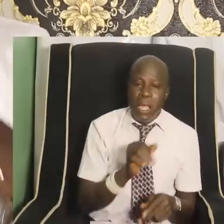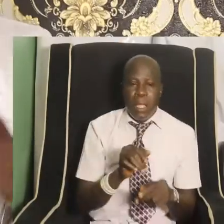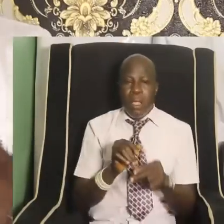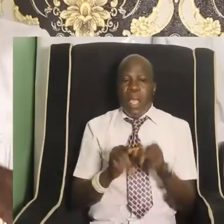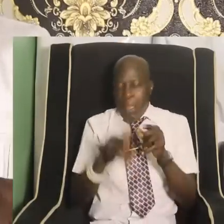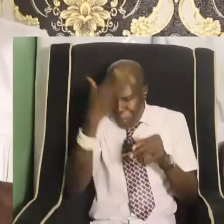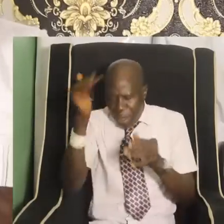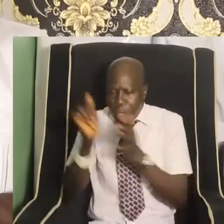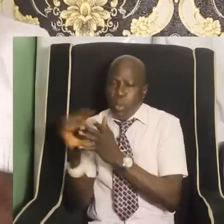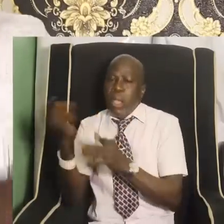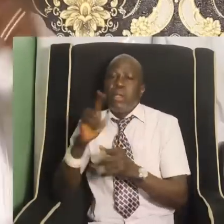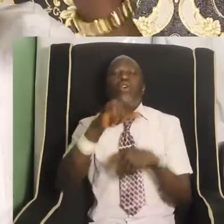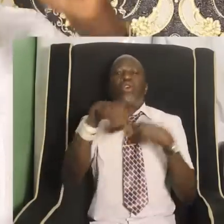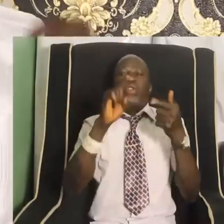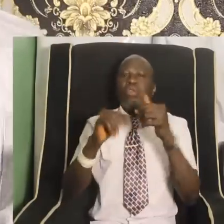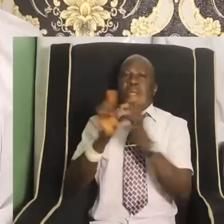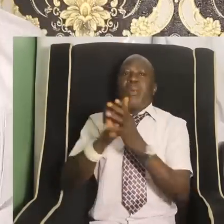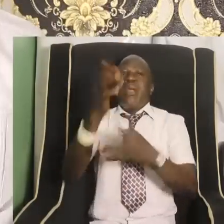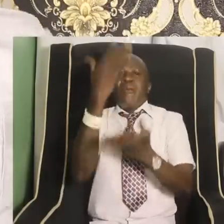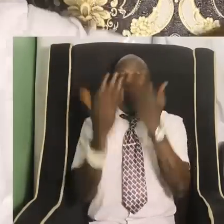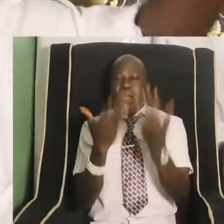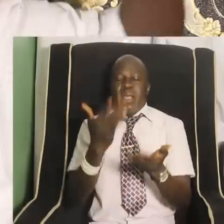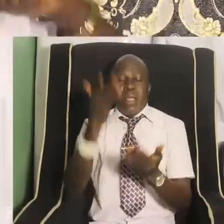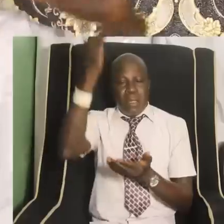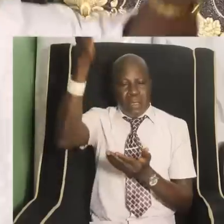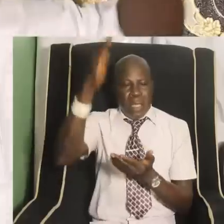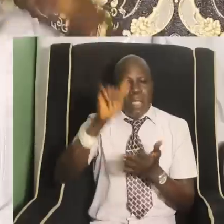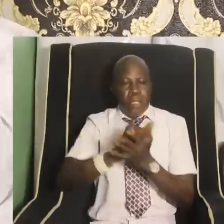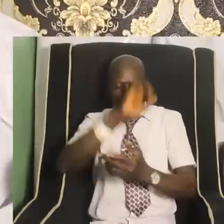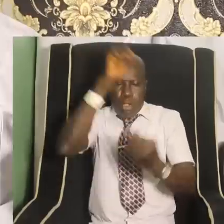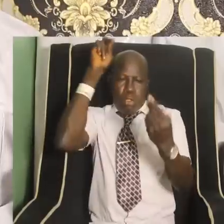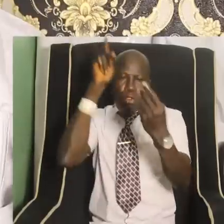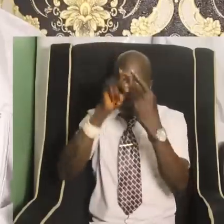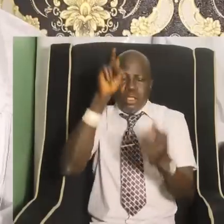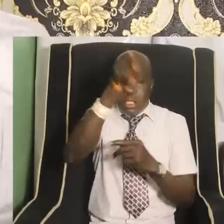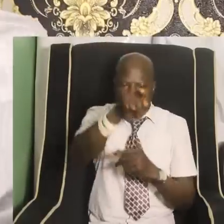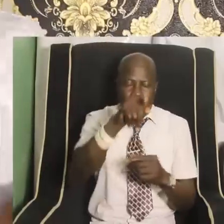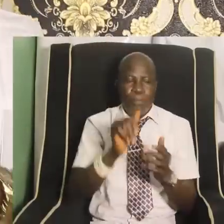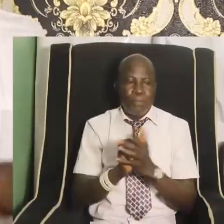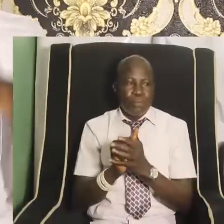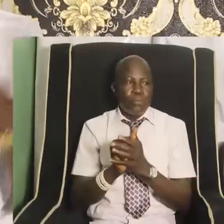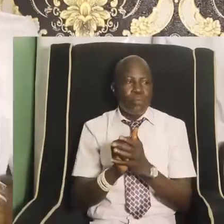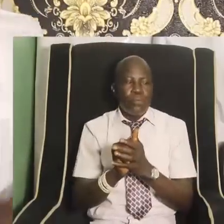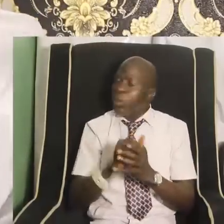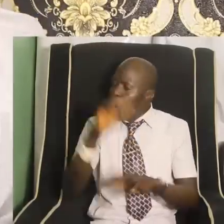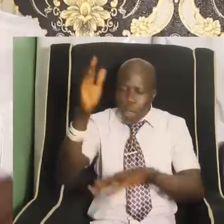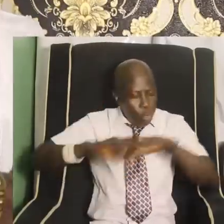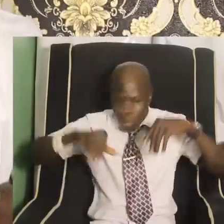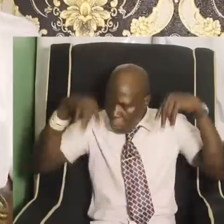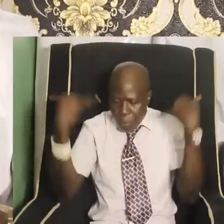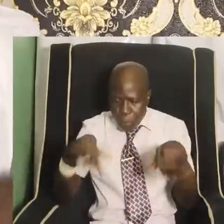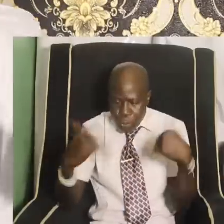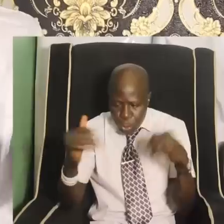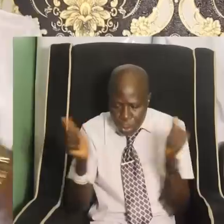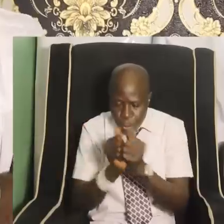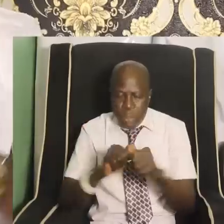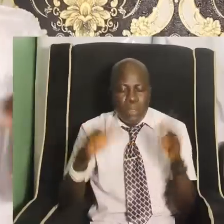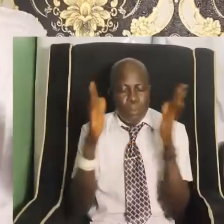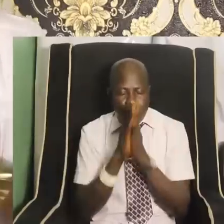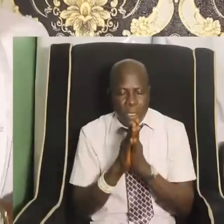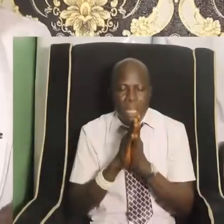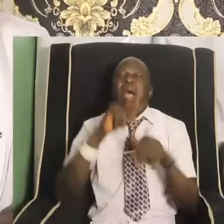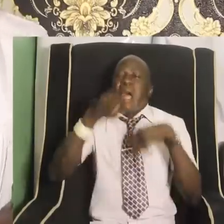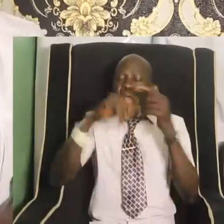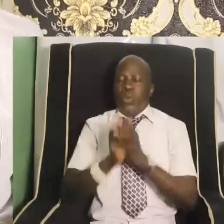love back, where you go to pray, there's fire. Okay, it's located there. So, mafia, do don't joke with that prayer. Oh,